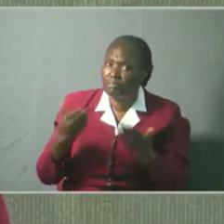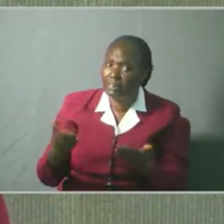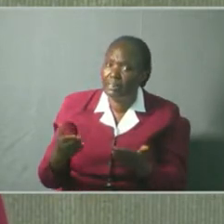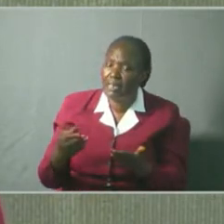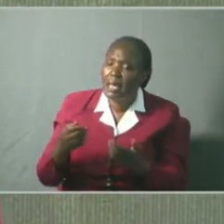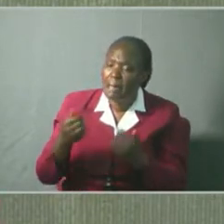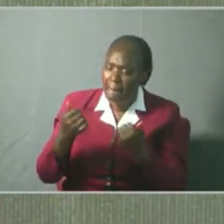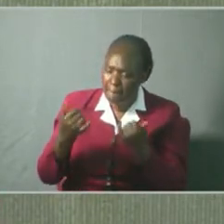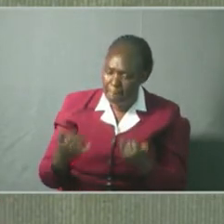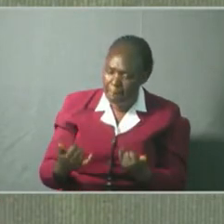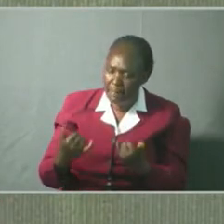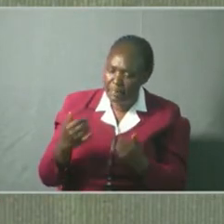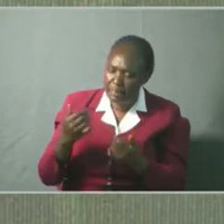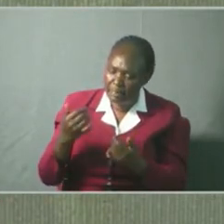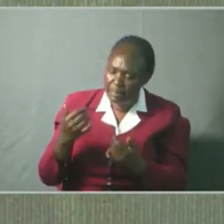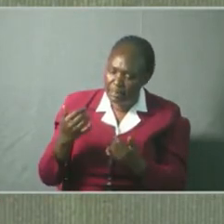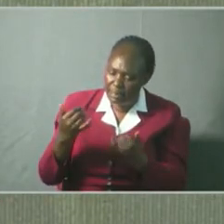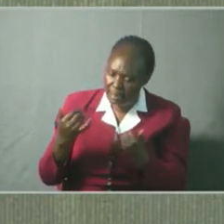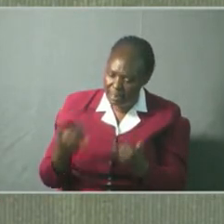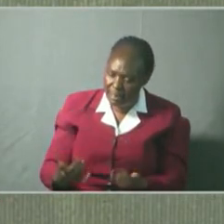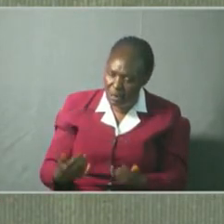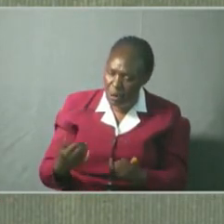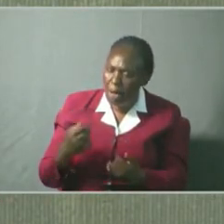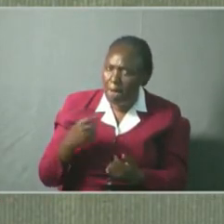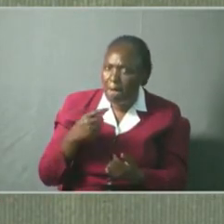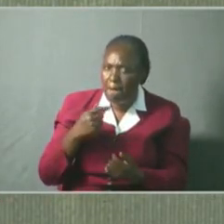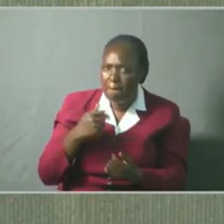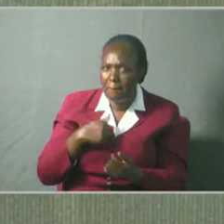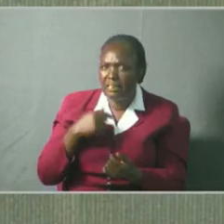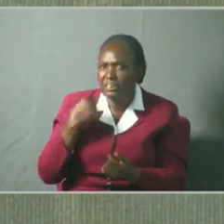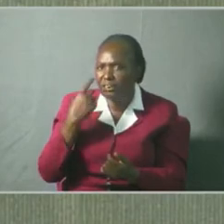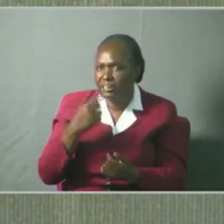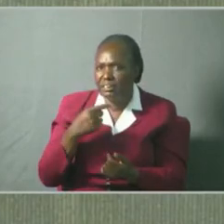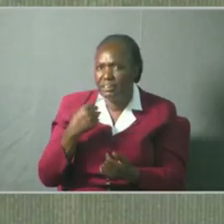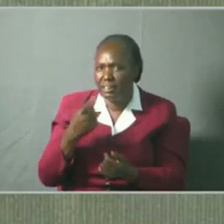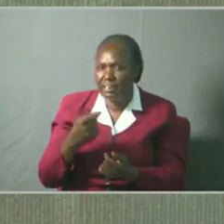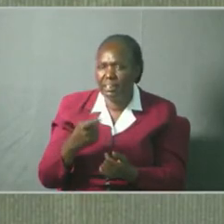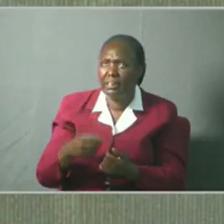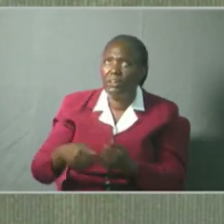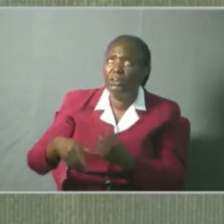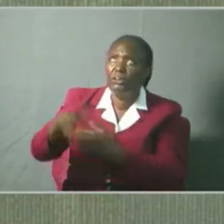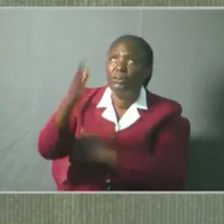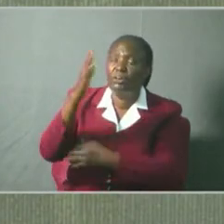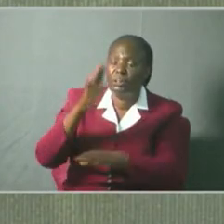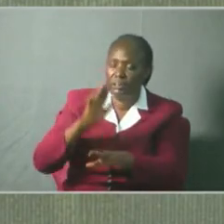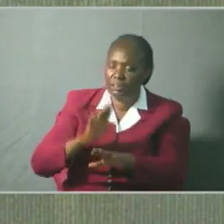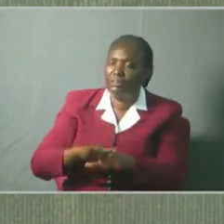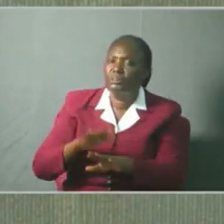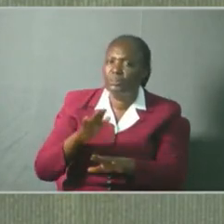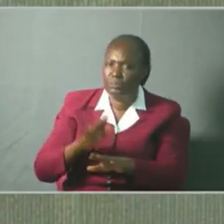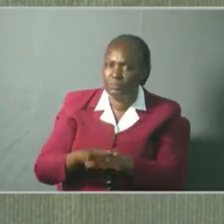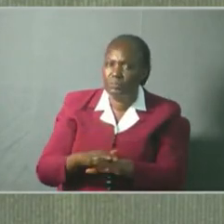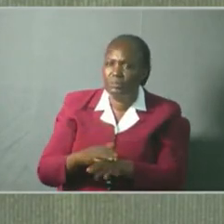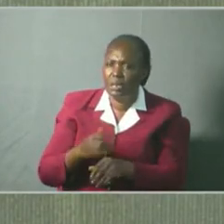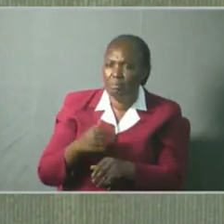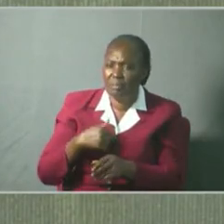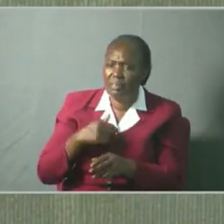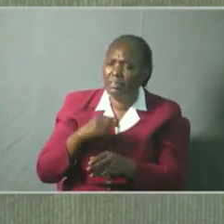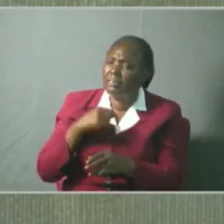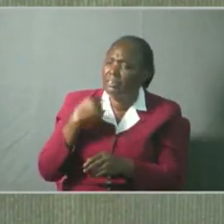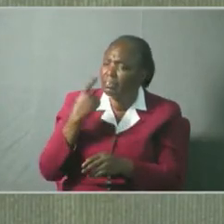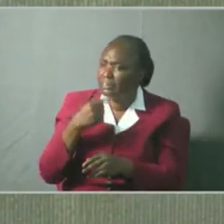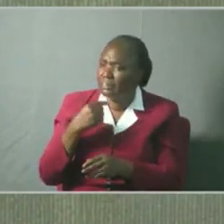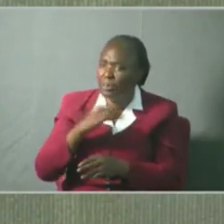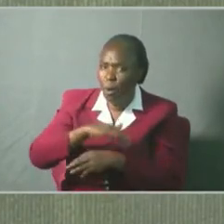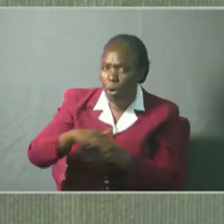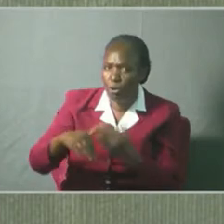to testify we cleared and we're up to date till December. Amen. Amen. So I'm saying all this to encourage